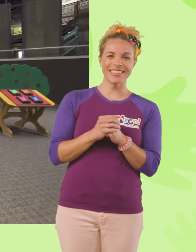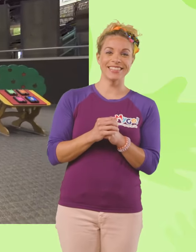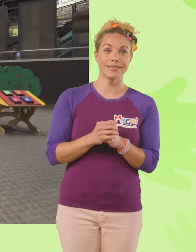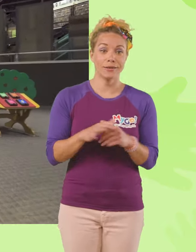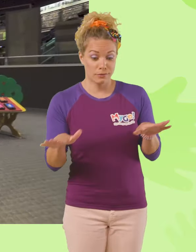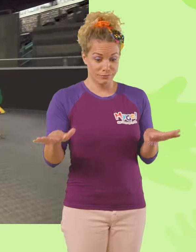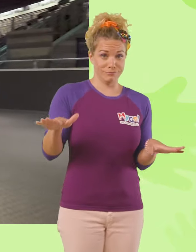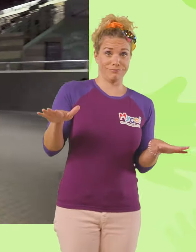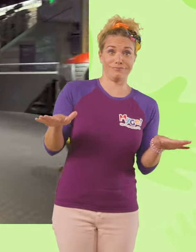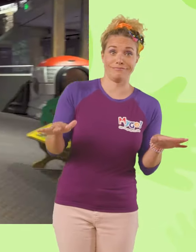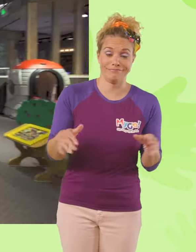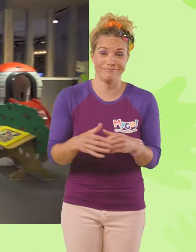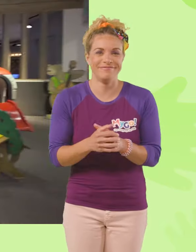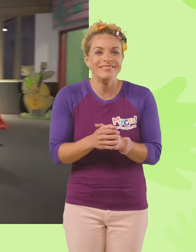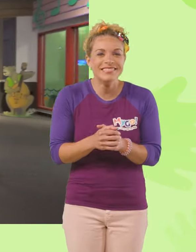Whoa.